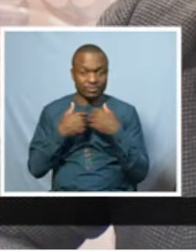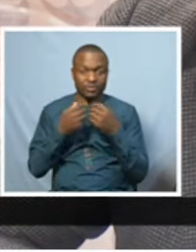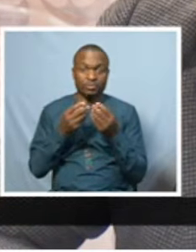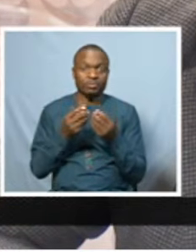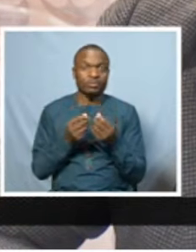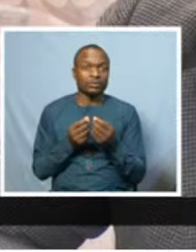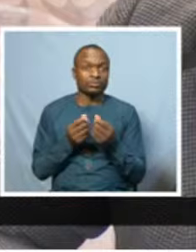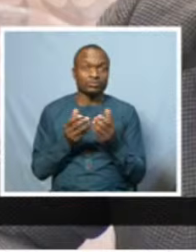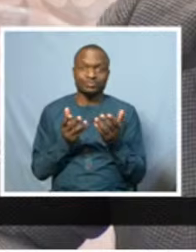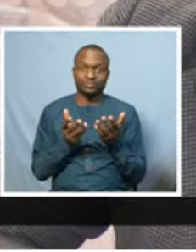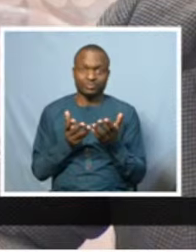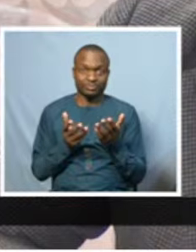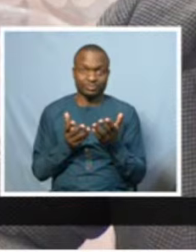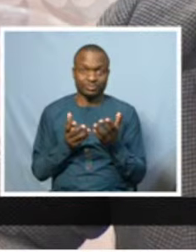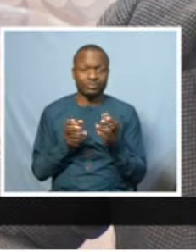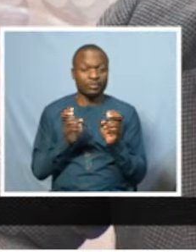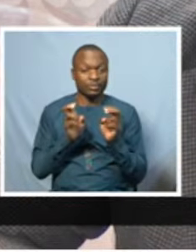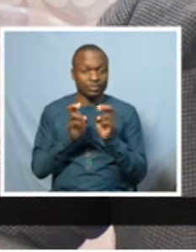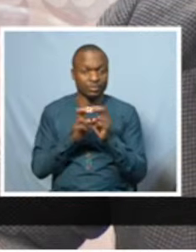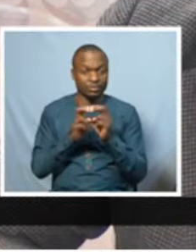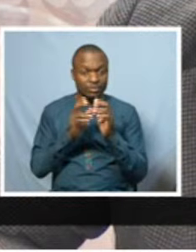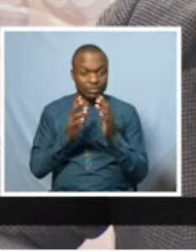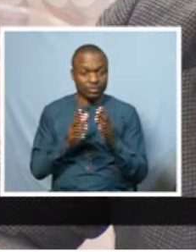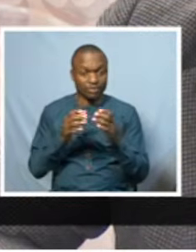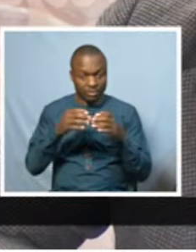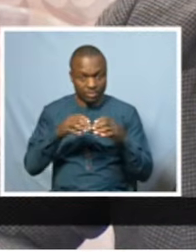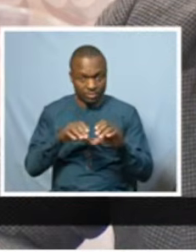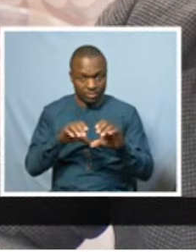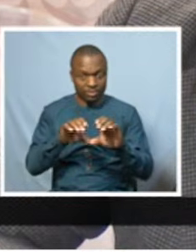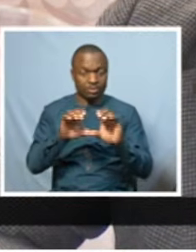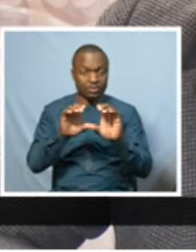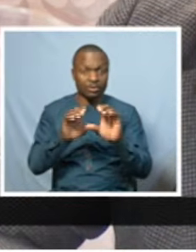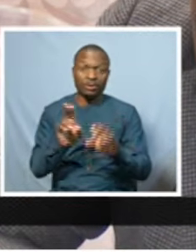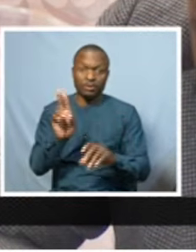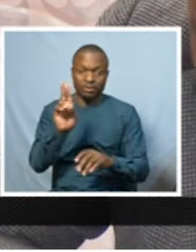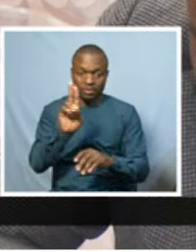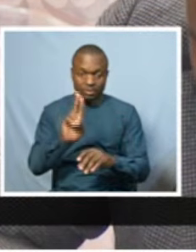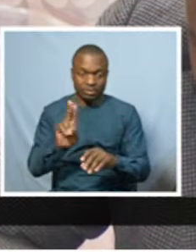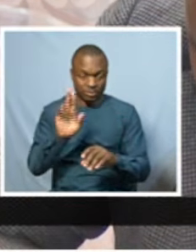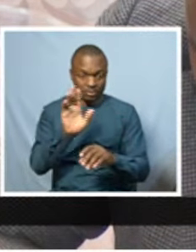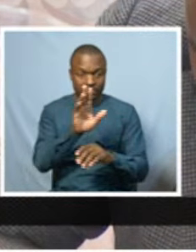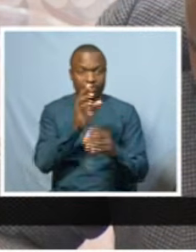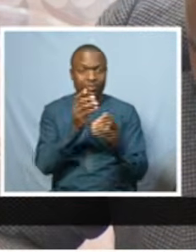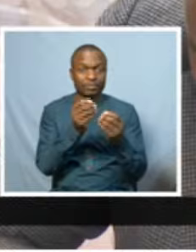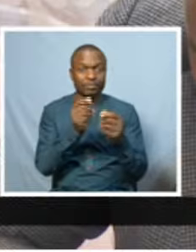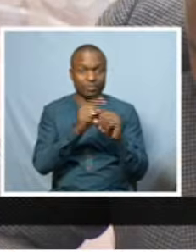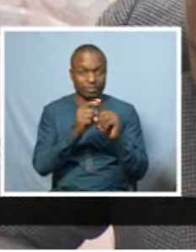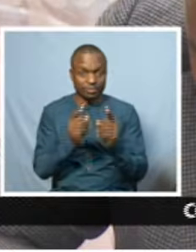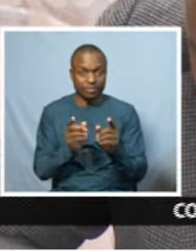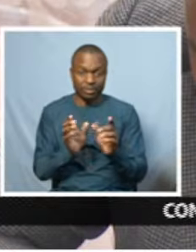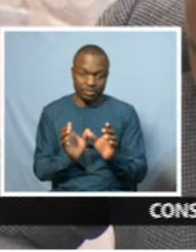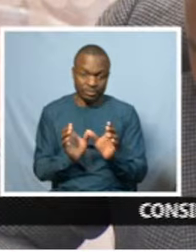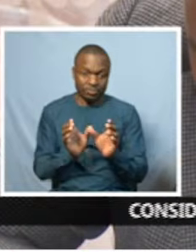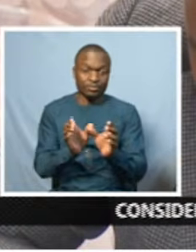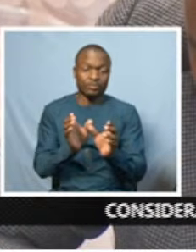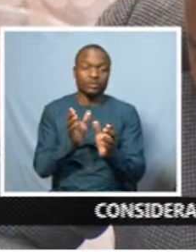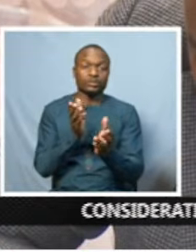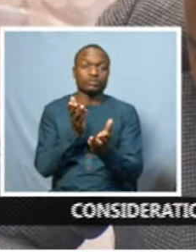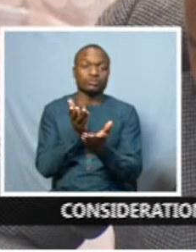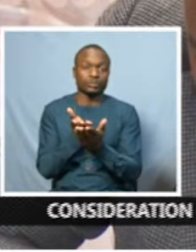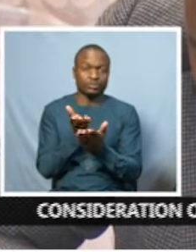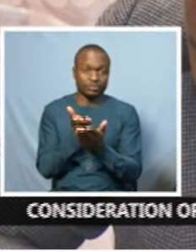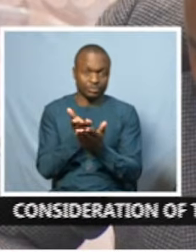finances by then. So the contractor kept on using his own money, but pushing in claims.